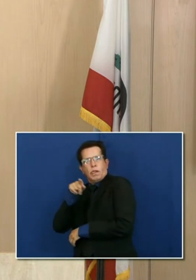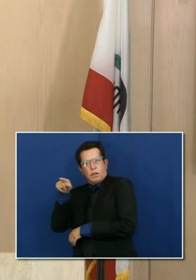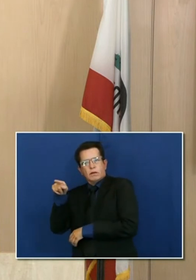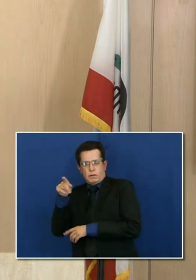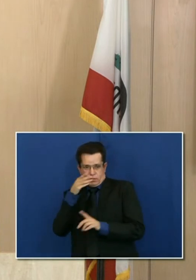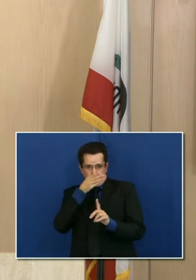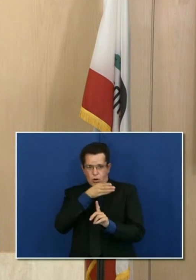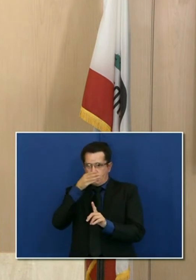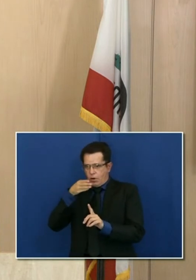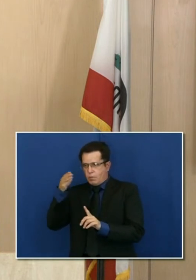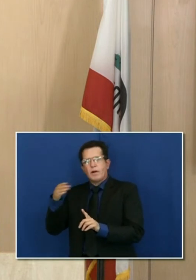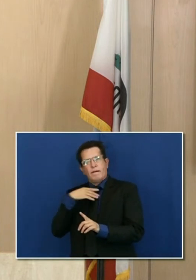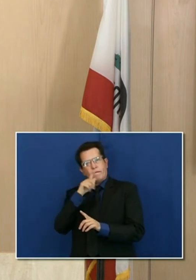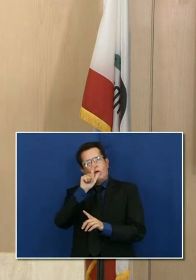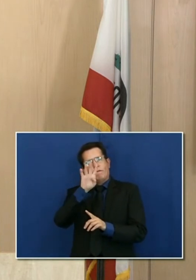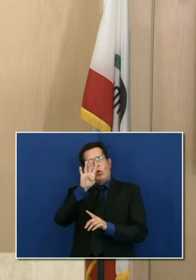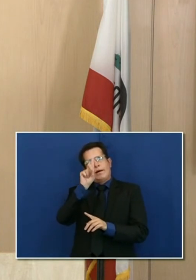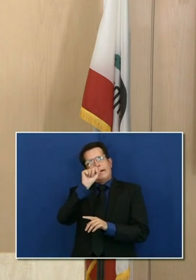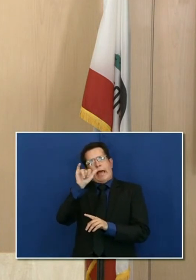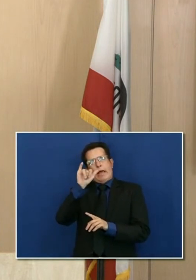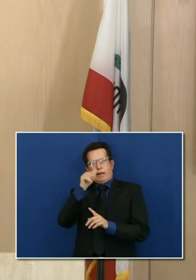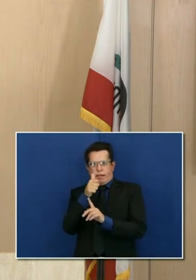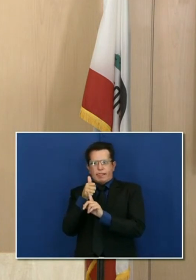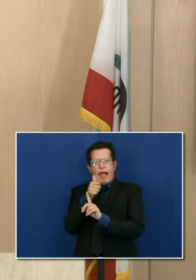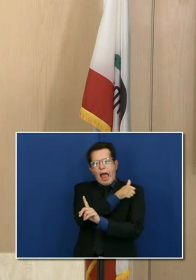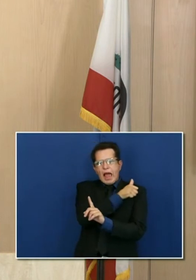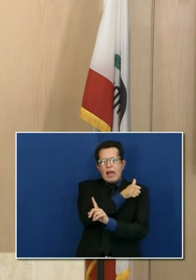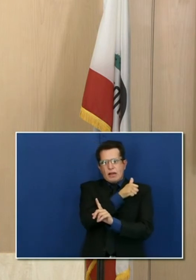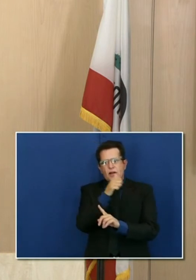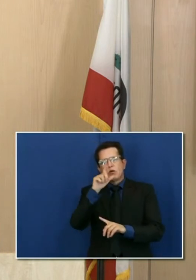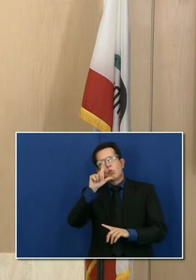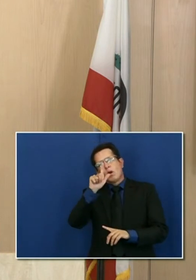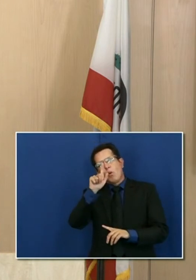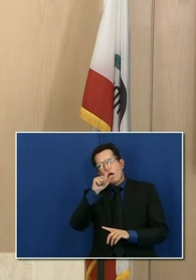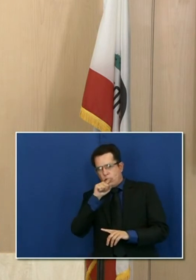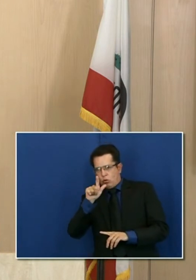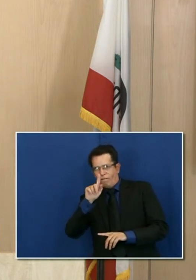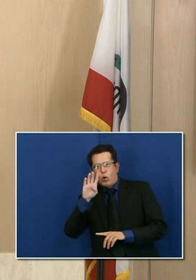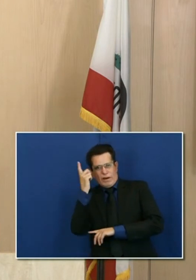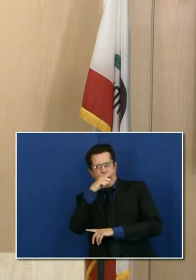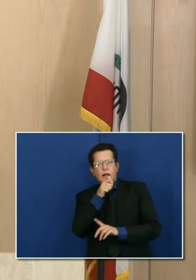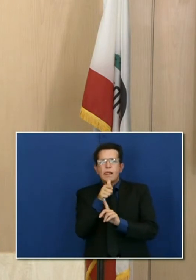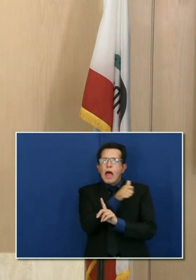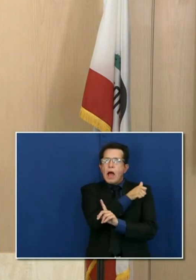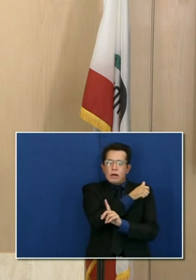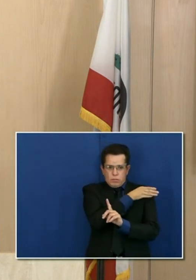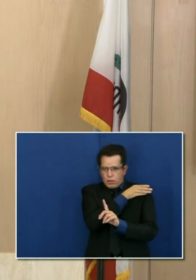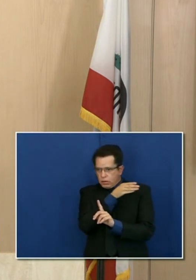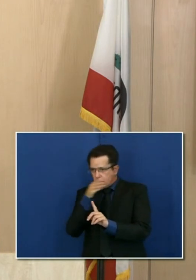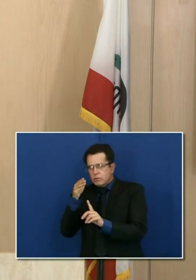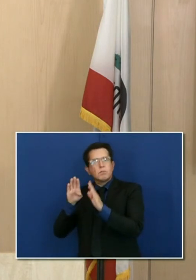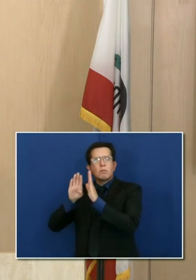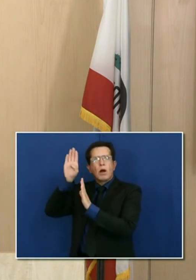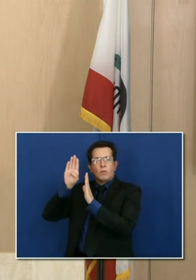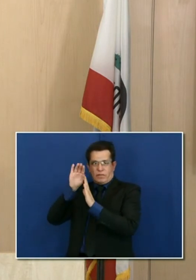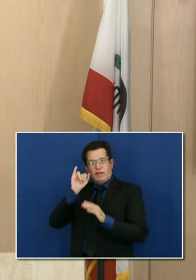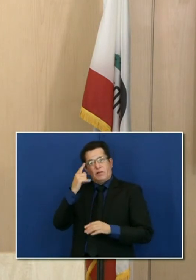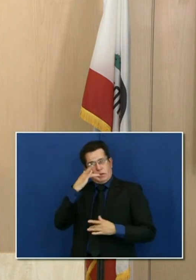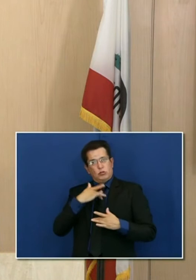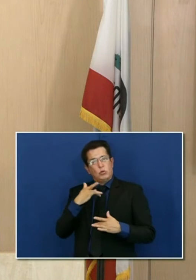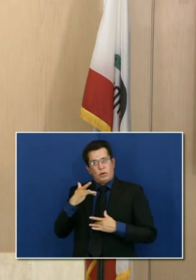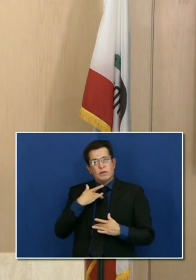and 24-day lag between a surge in cases and a potential surge in hospitalizations, which is why it's concerning that hospitalizations